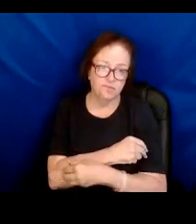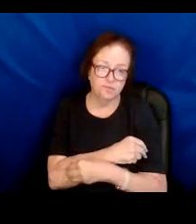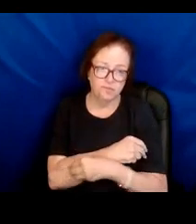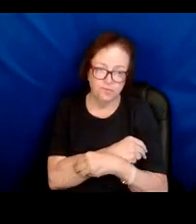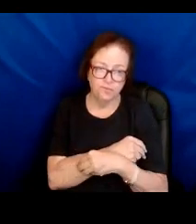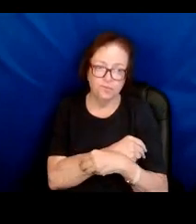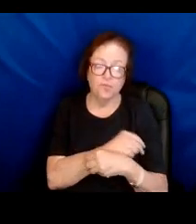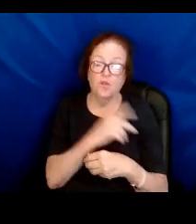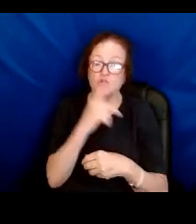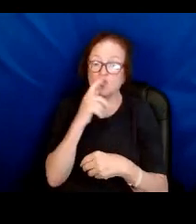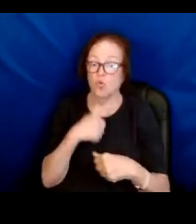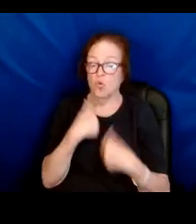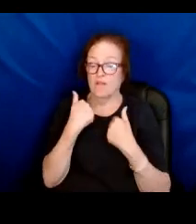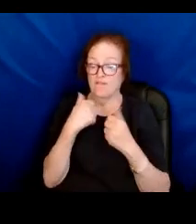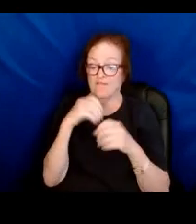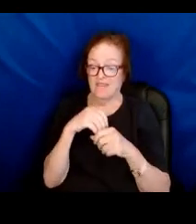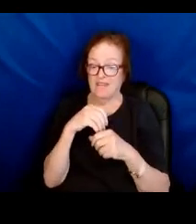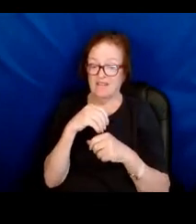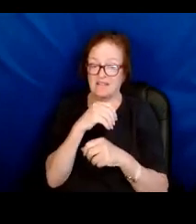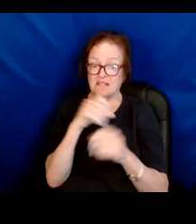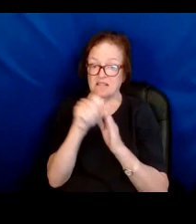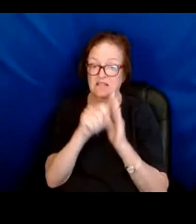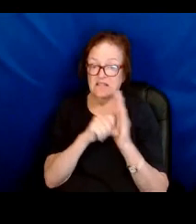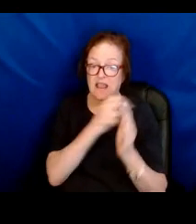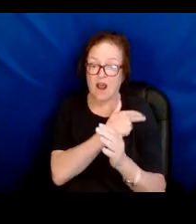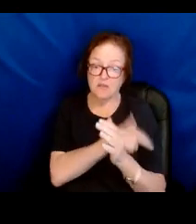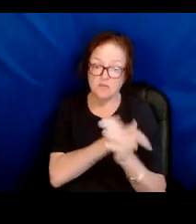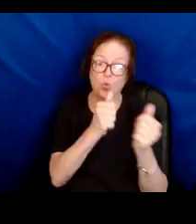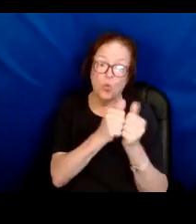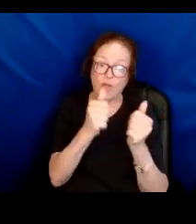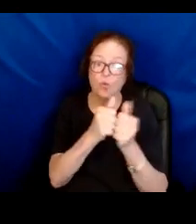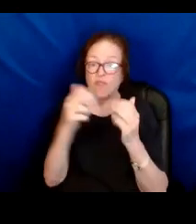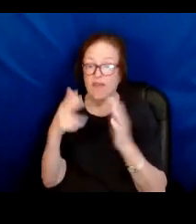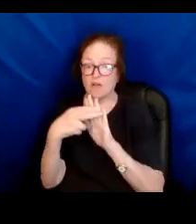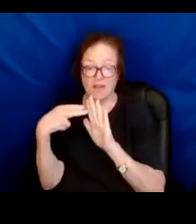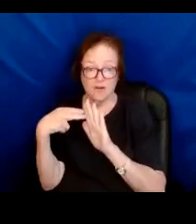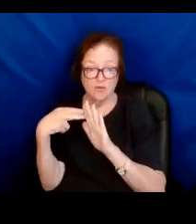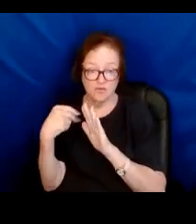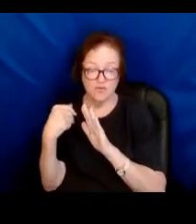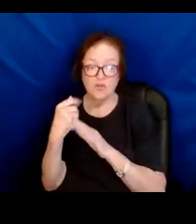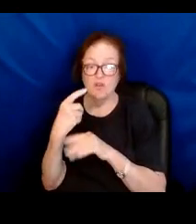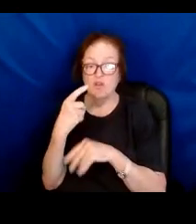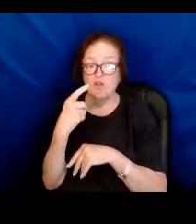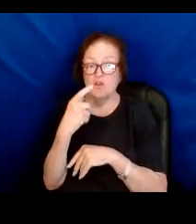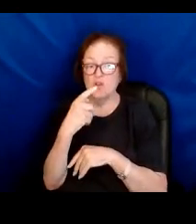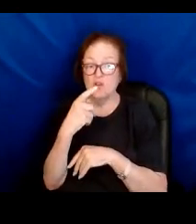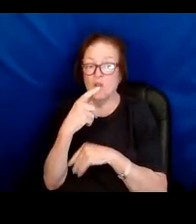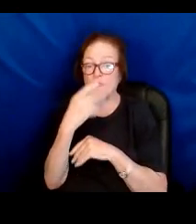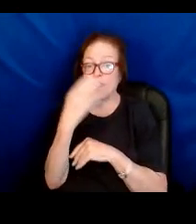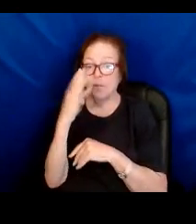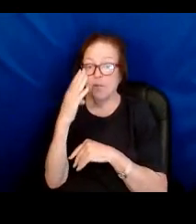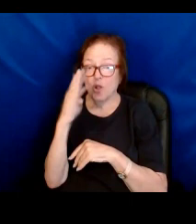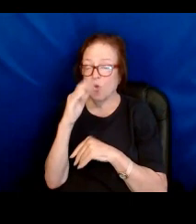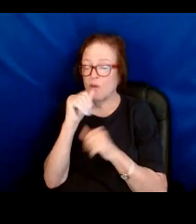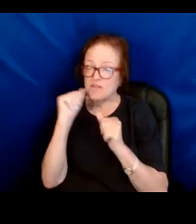state hospitals with and without diagnoses currently the focus of treatment, the blue line are including everybody